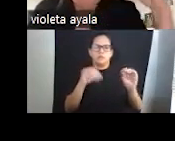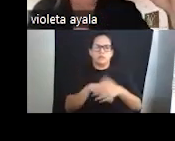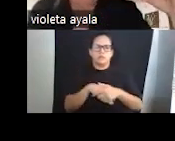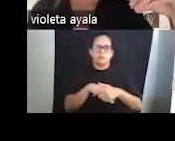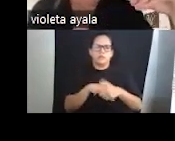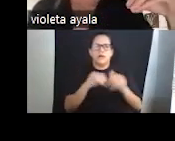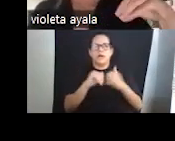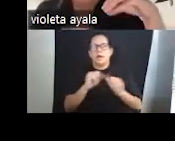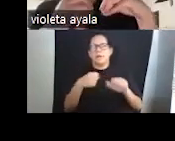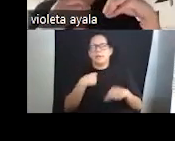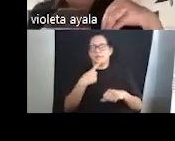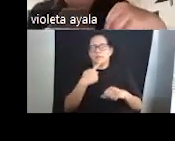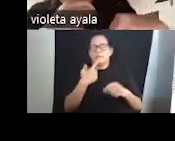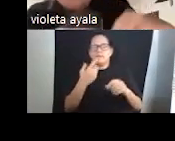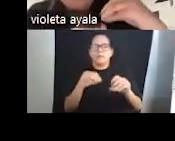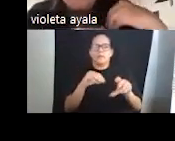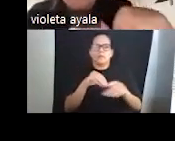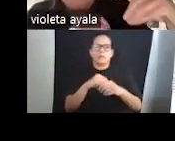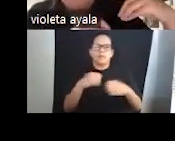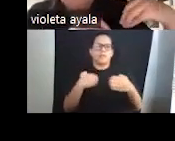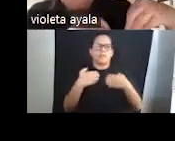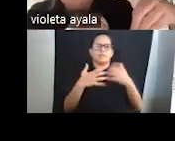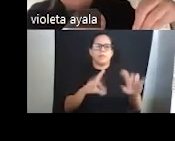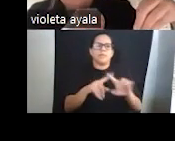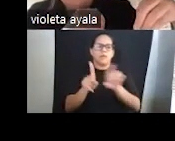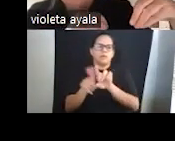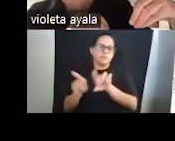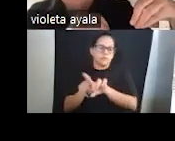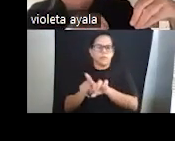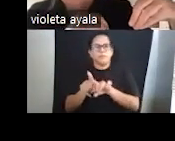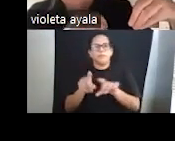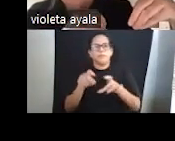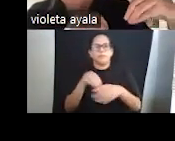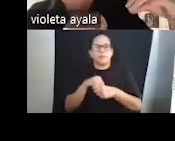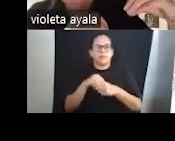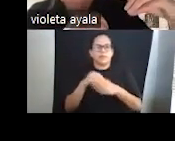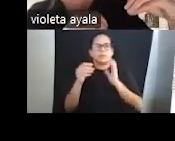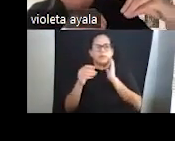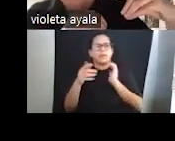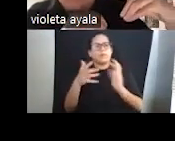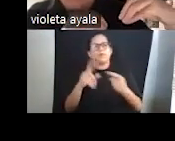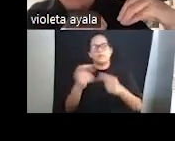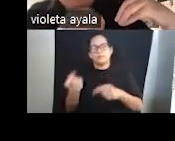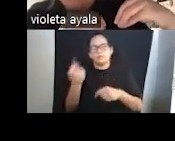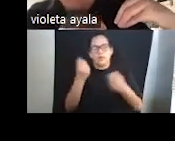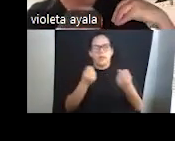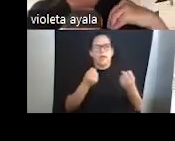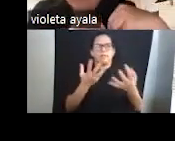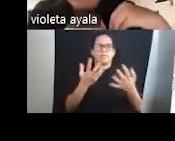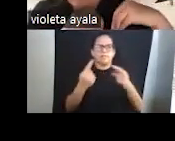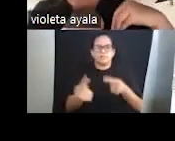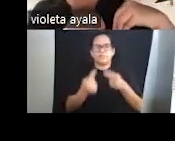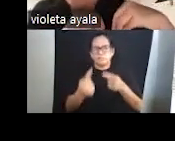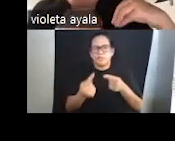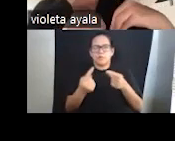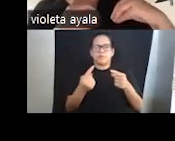how can I say, in an emotional way, but also in a way to understand how much was destroyed of